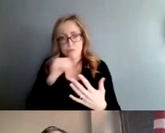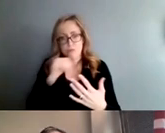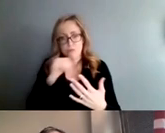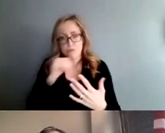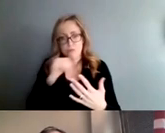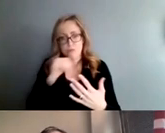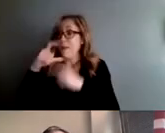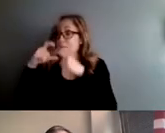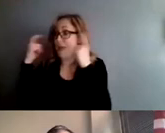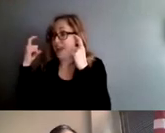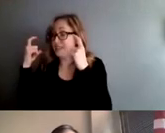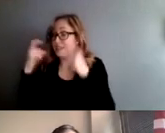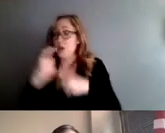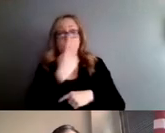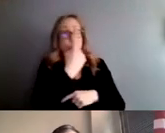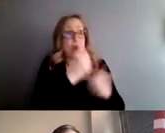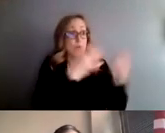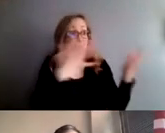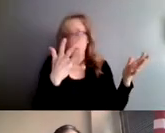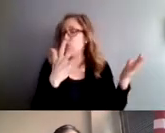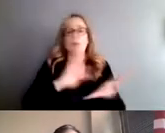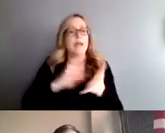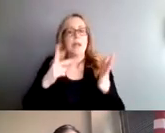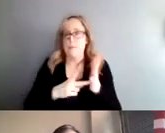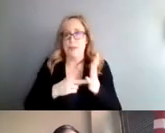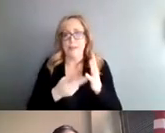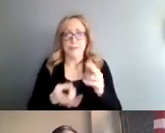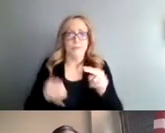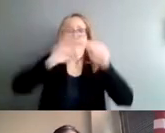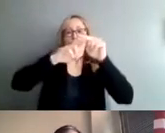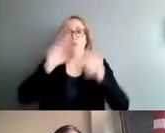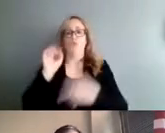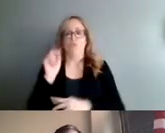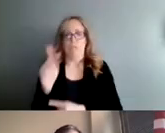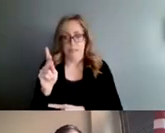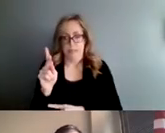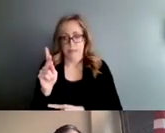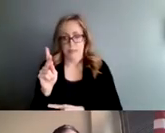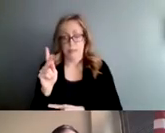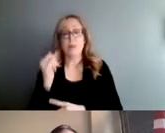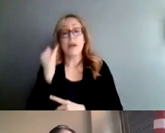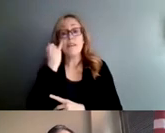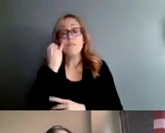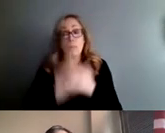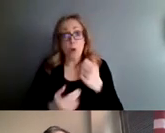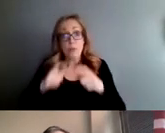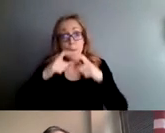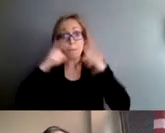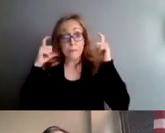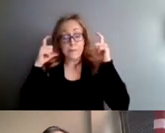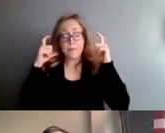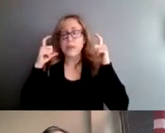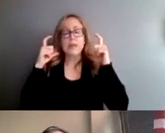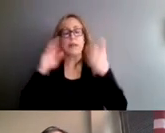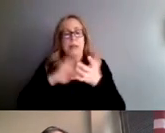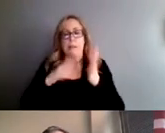the odds go up. But if both parties are wearing a mask, there is no scientific